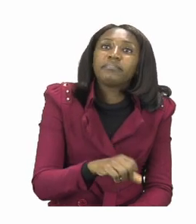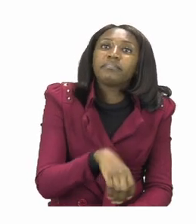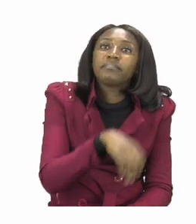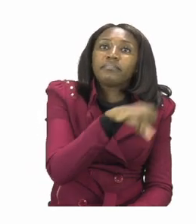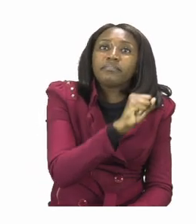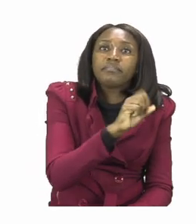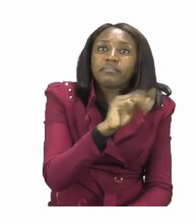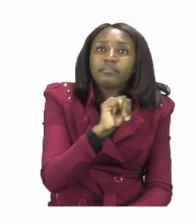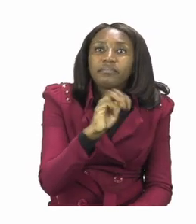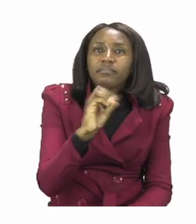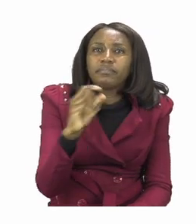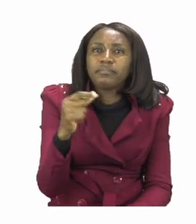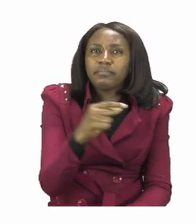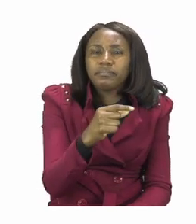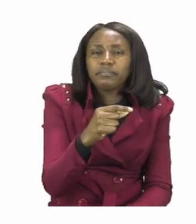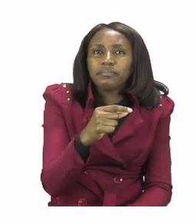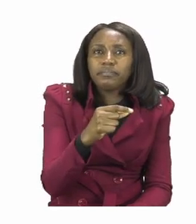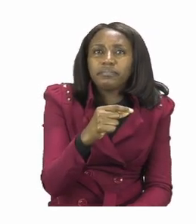smog,